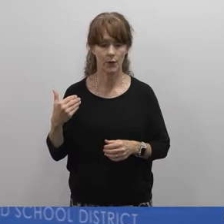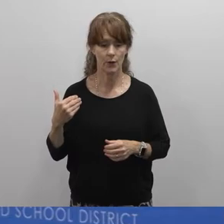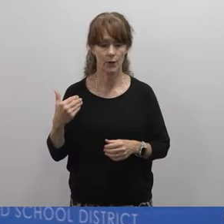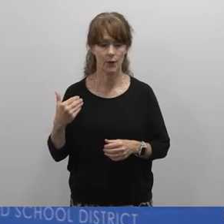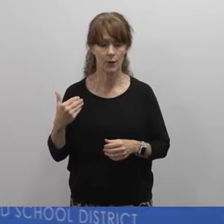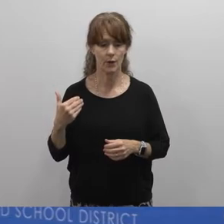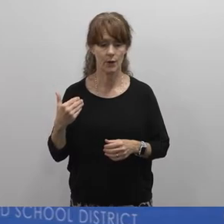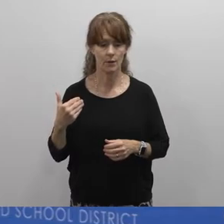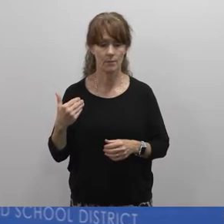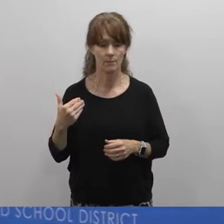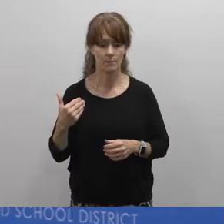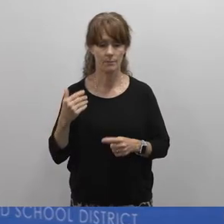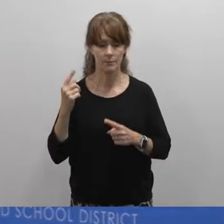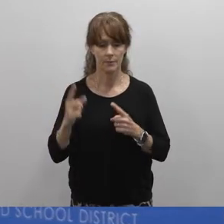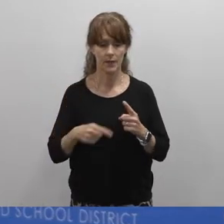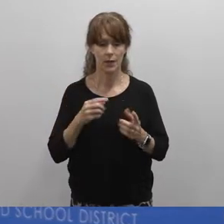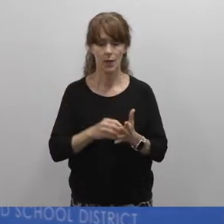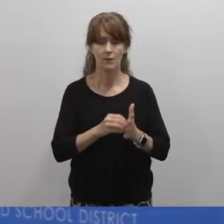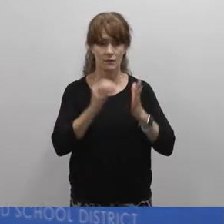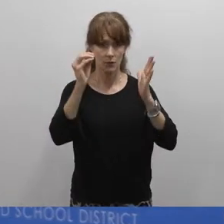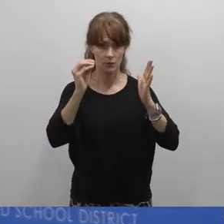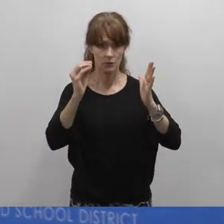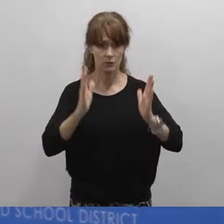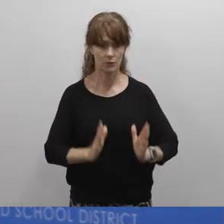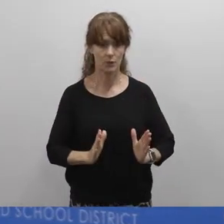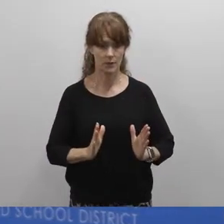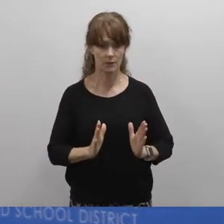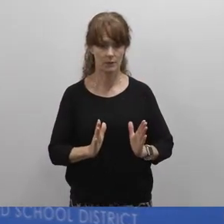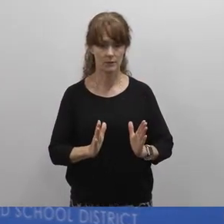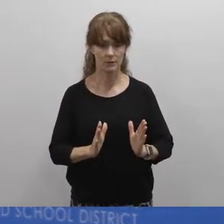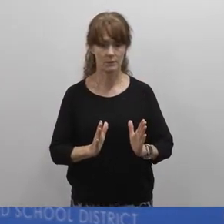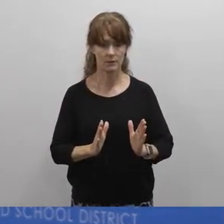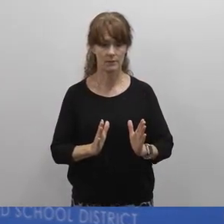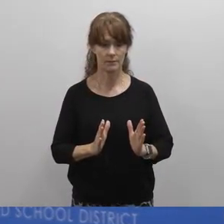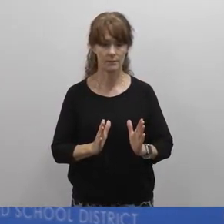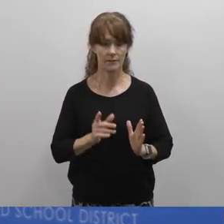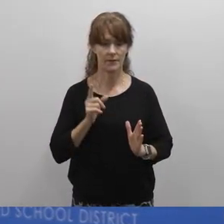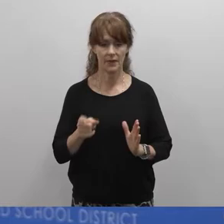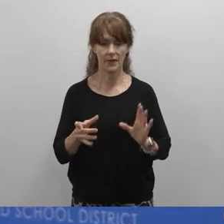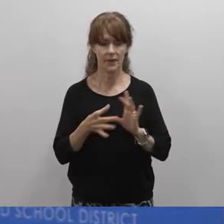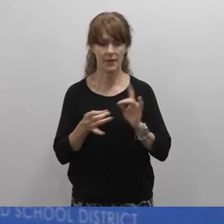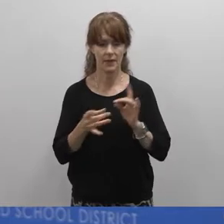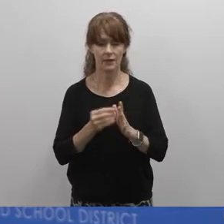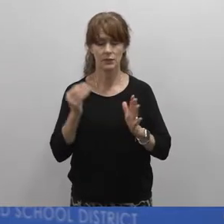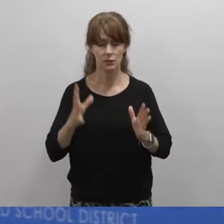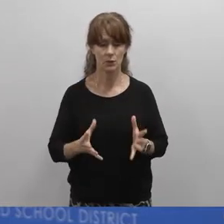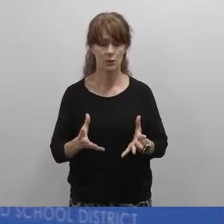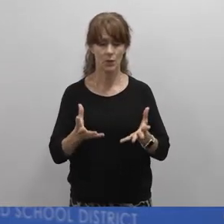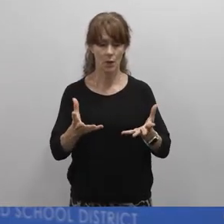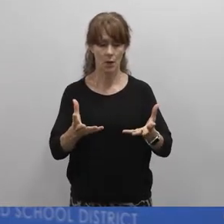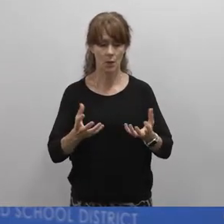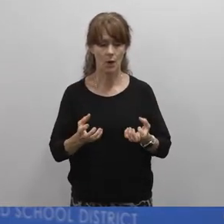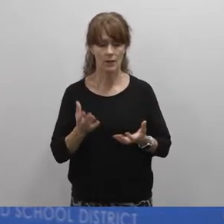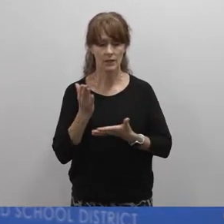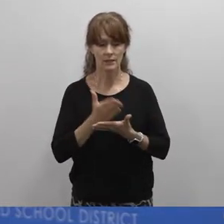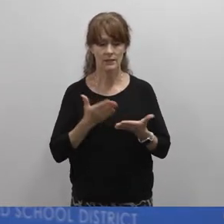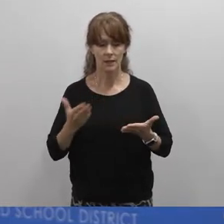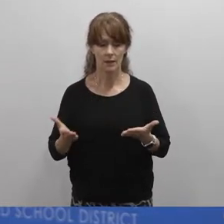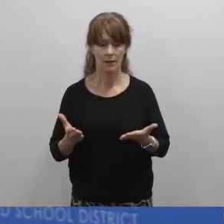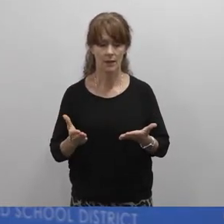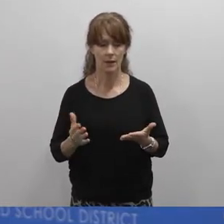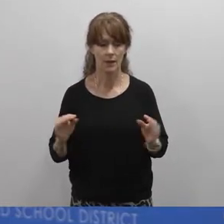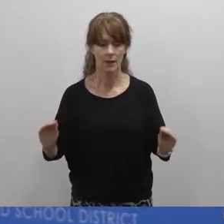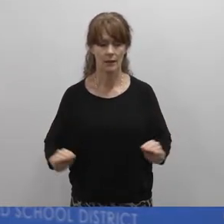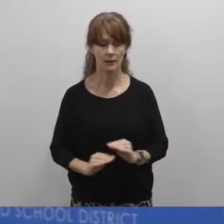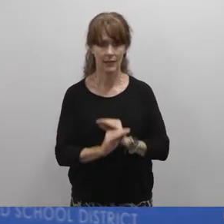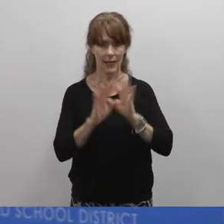to that when it came to our students, they had the statement that students wanted something that was